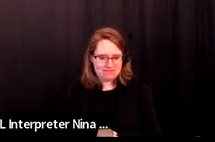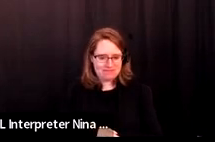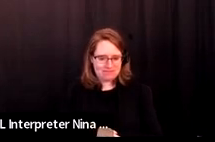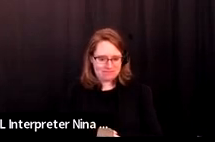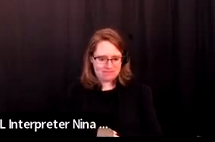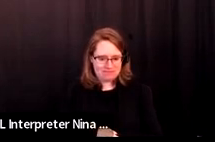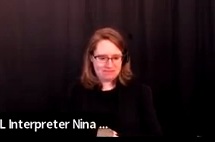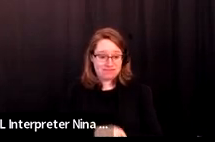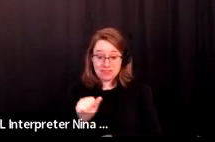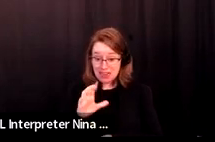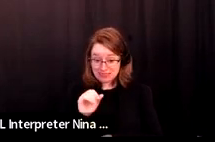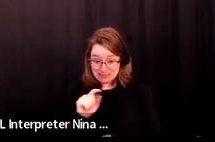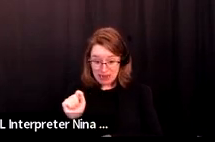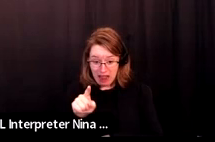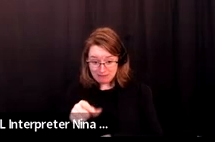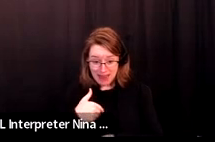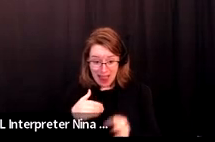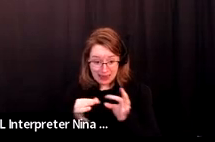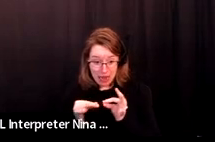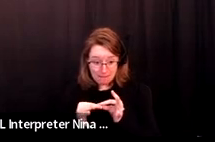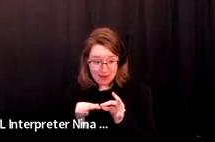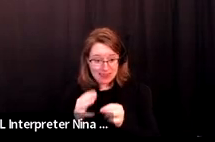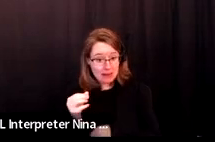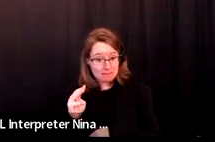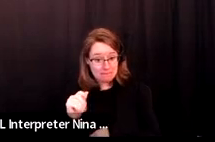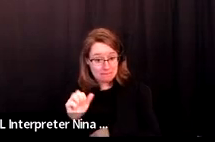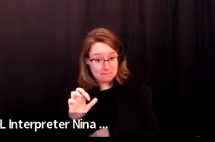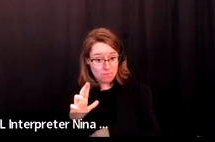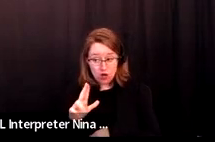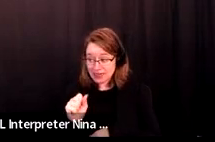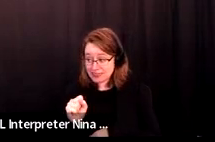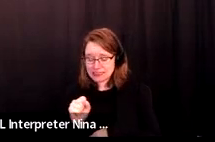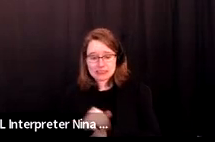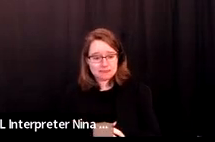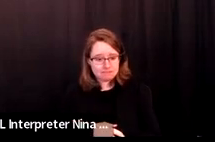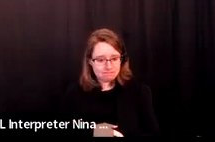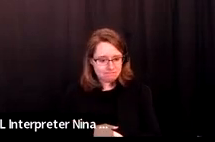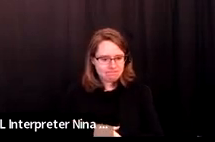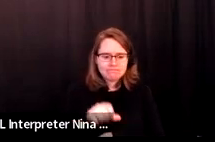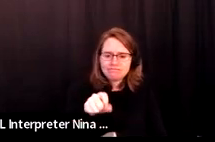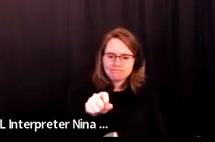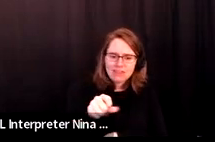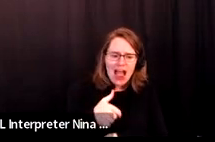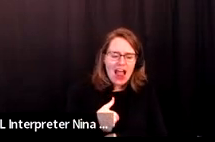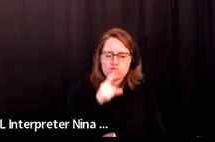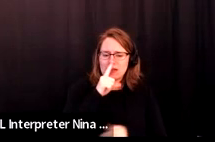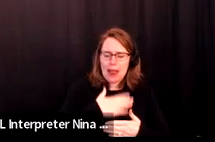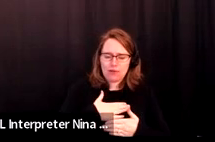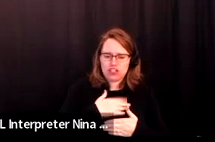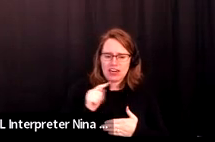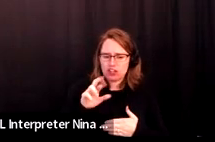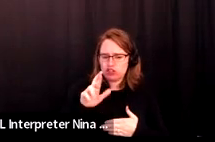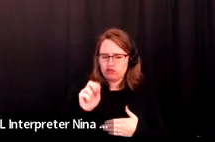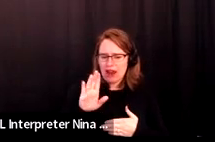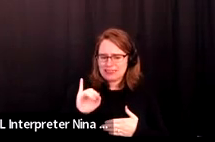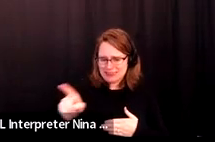Scott, did you have a comment still? And then Marcus, it looks like you do. Yeah, I just really appreciated Tracy's words, and I